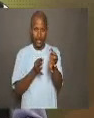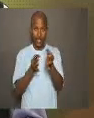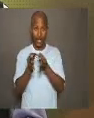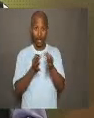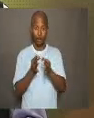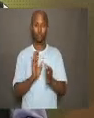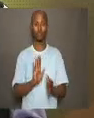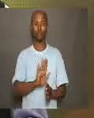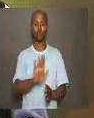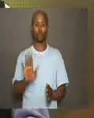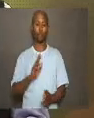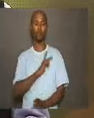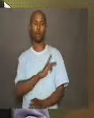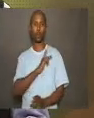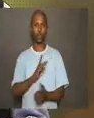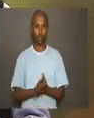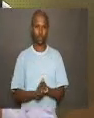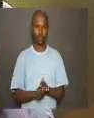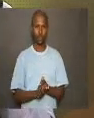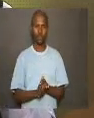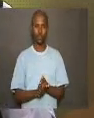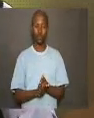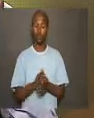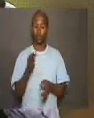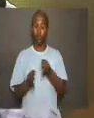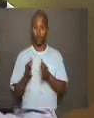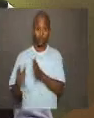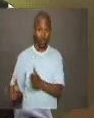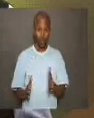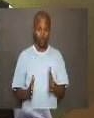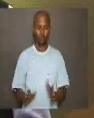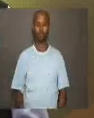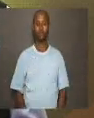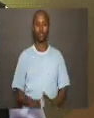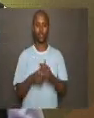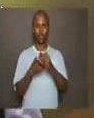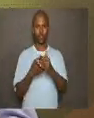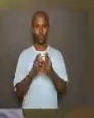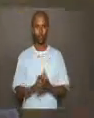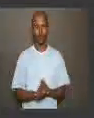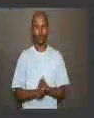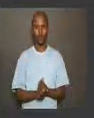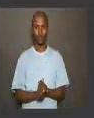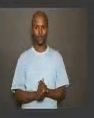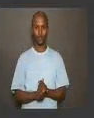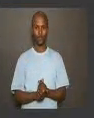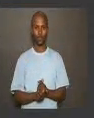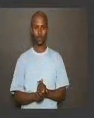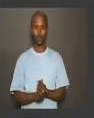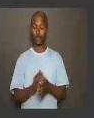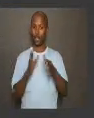their properties and laws. If you are ready, we will get started.